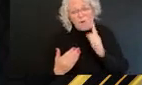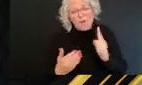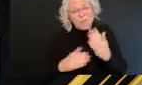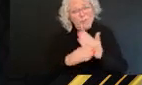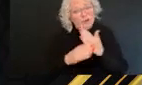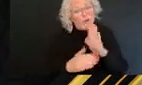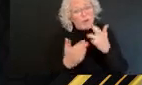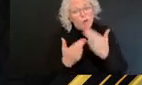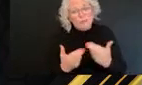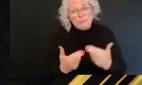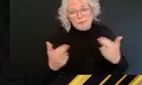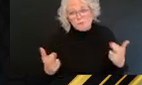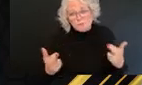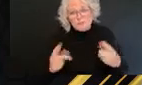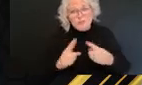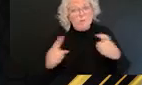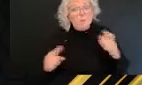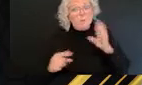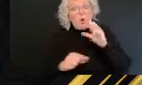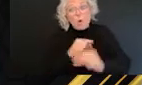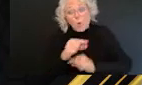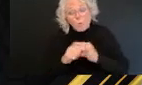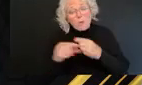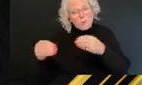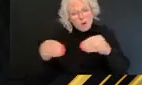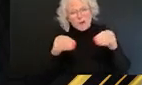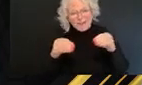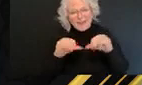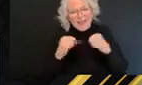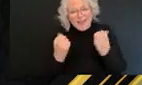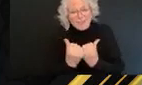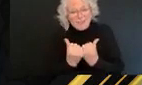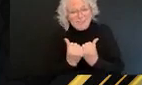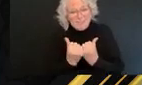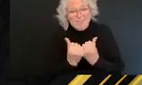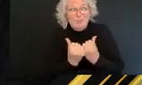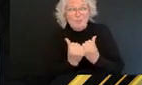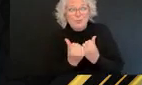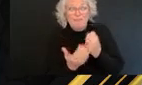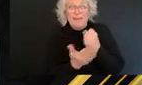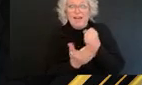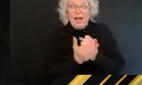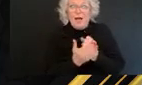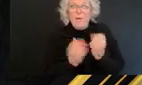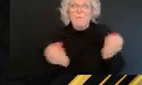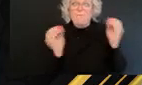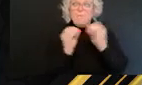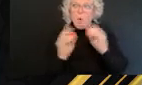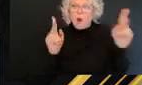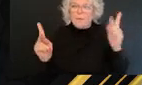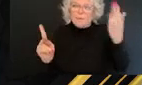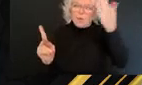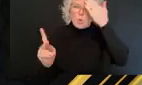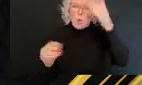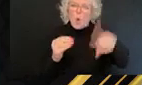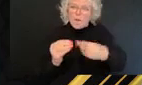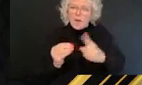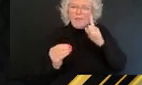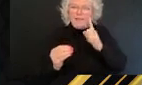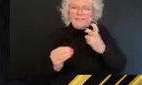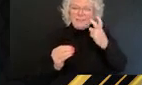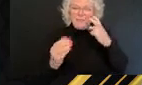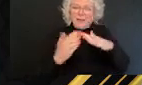resources from your global marketing agency to elevate the awareness of the deafblind community. We